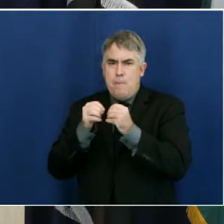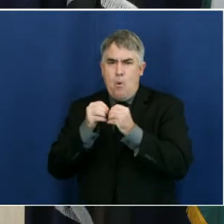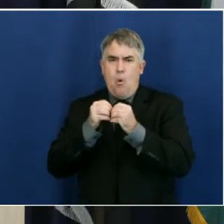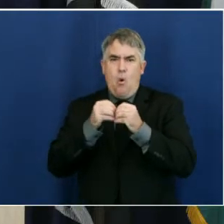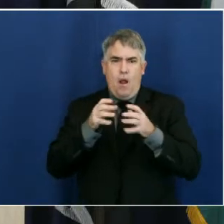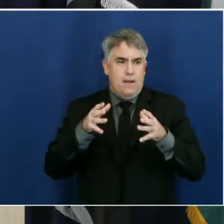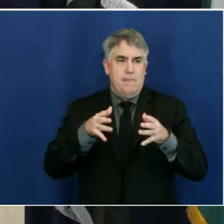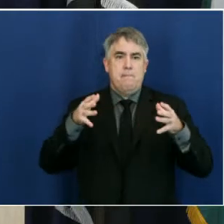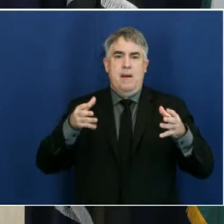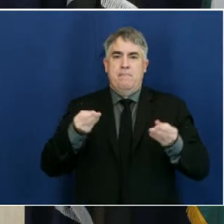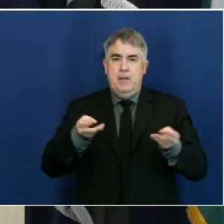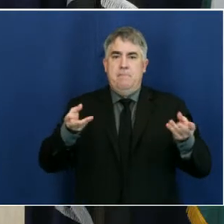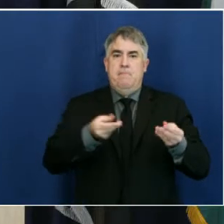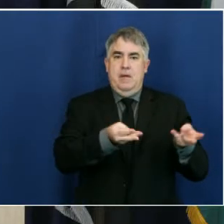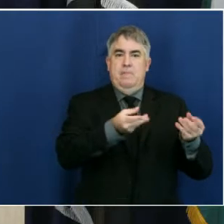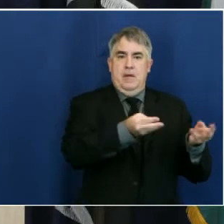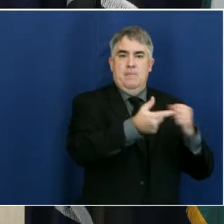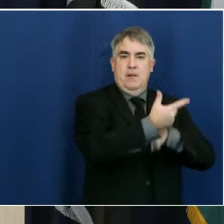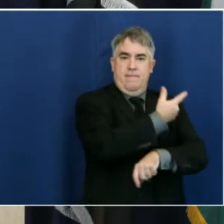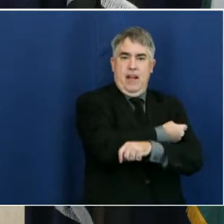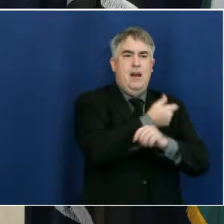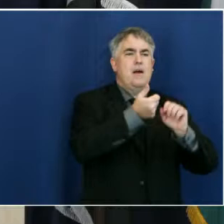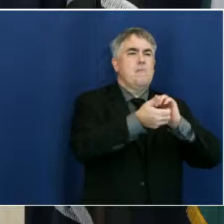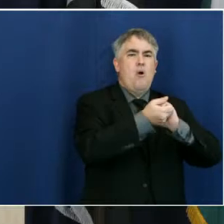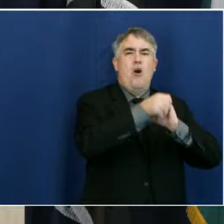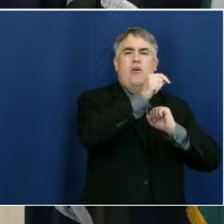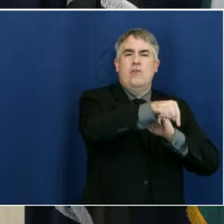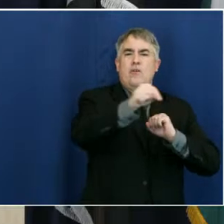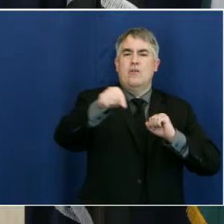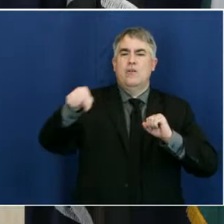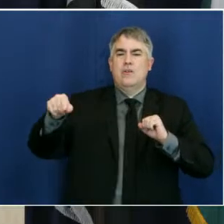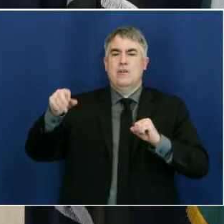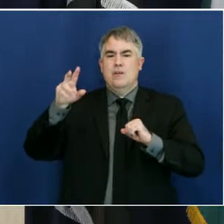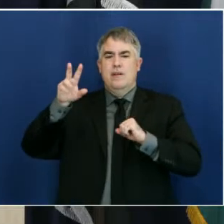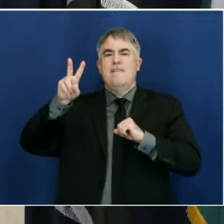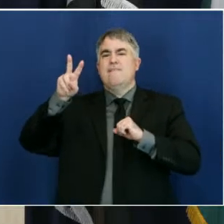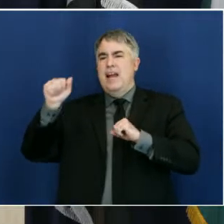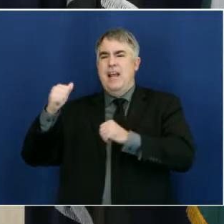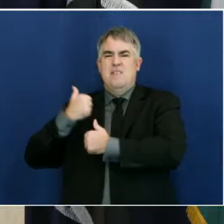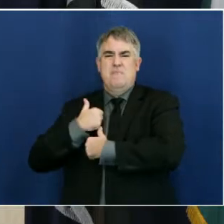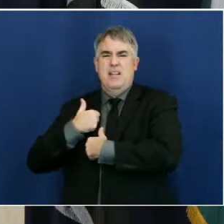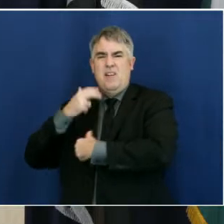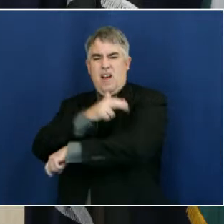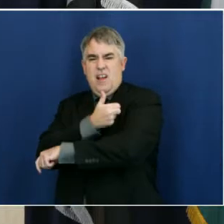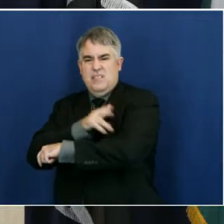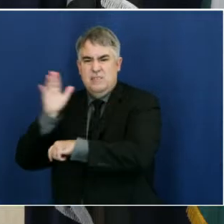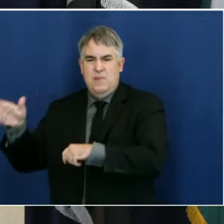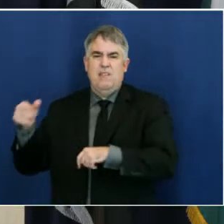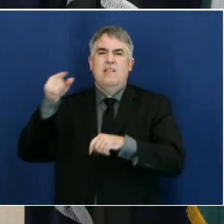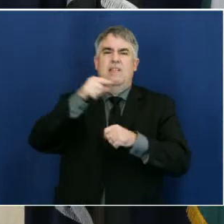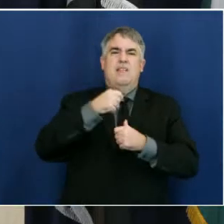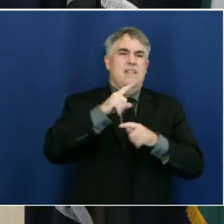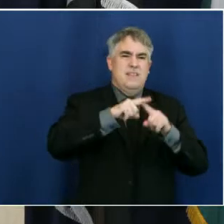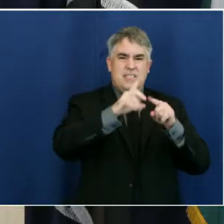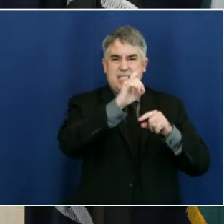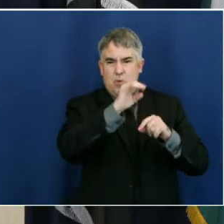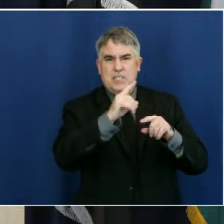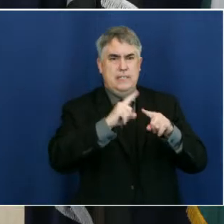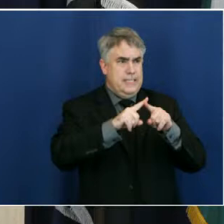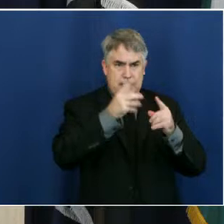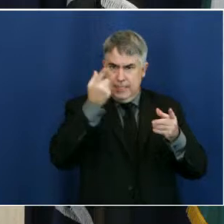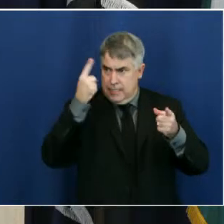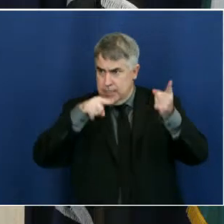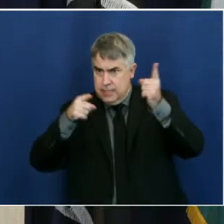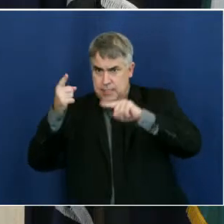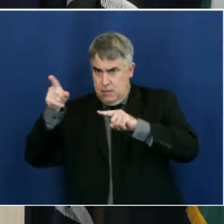daily, what the VA is doing, what DOD is doing, what the pharmacies are doing. So it is a multi-pronged and